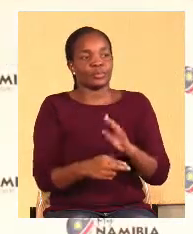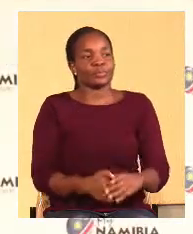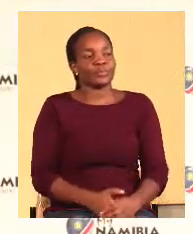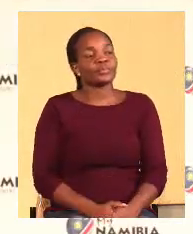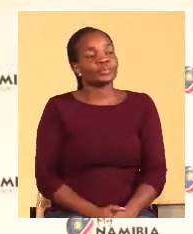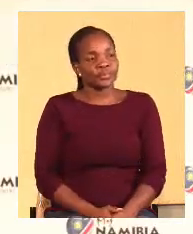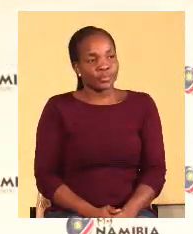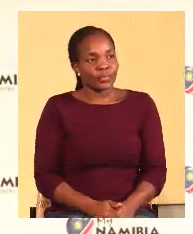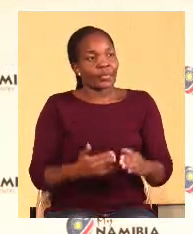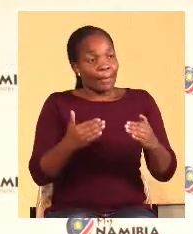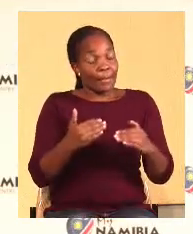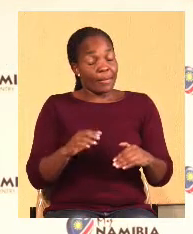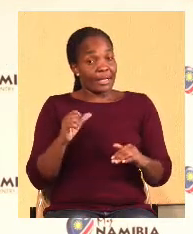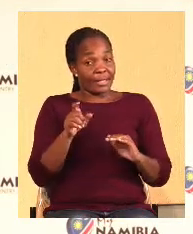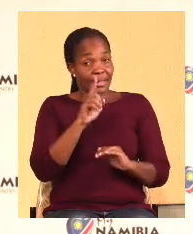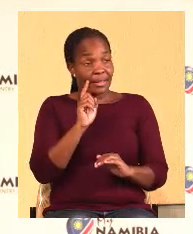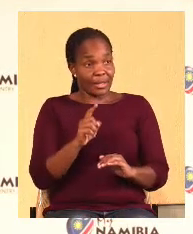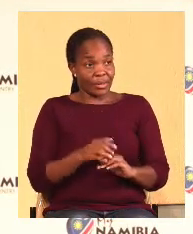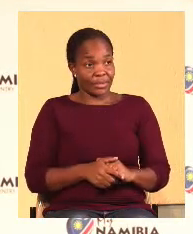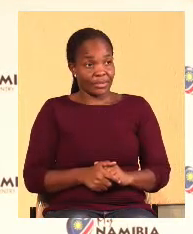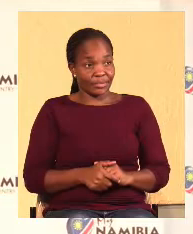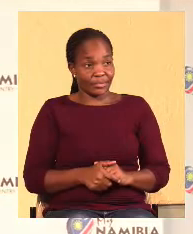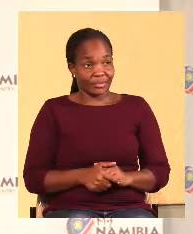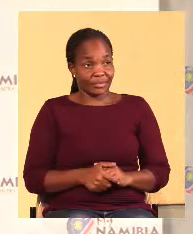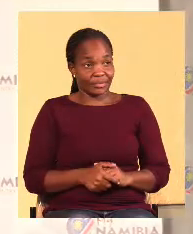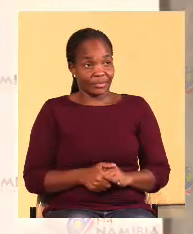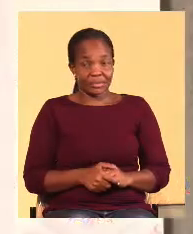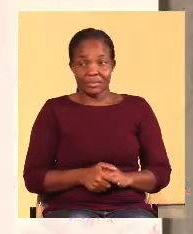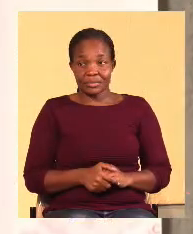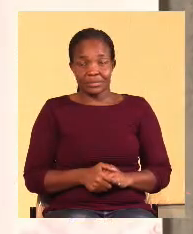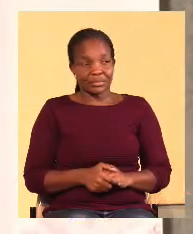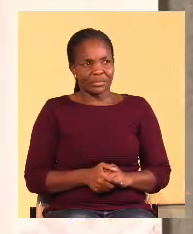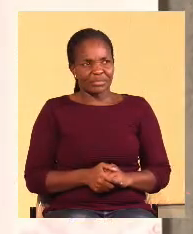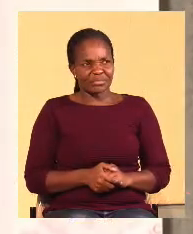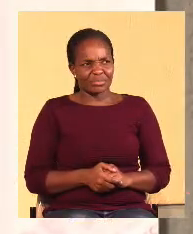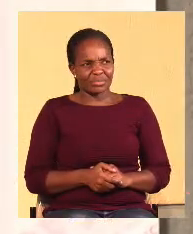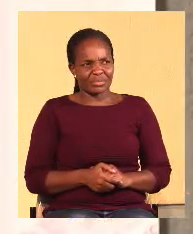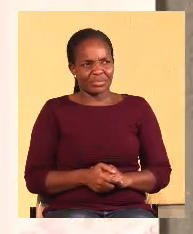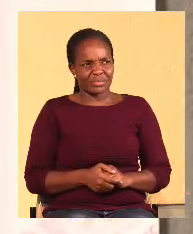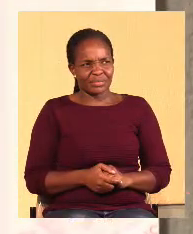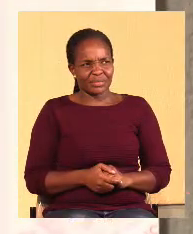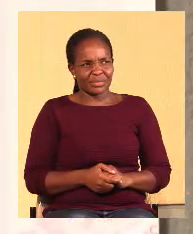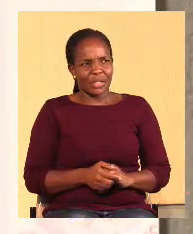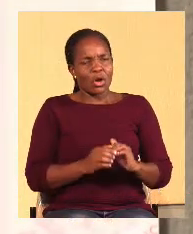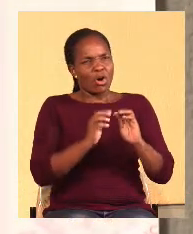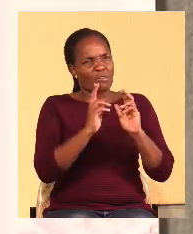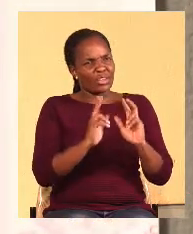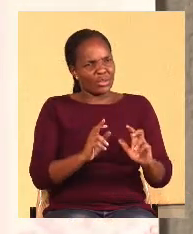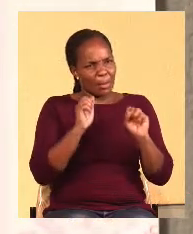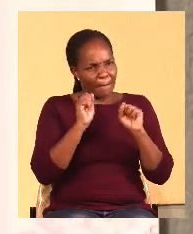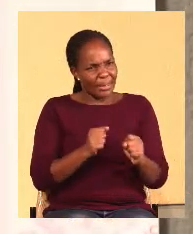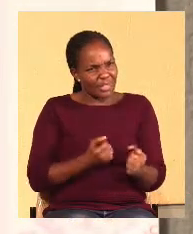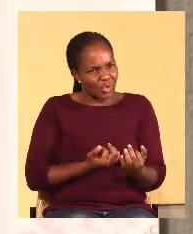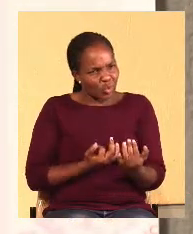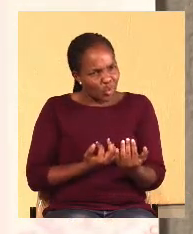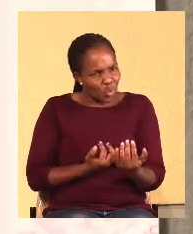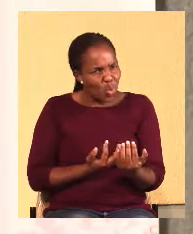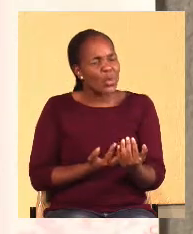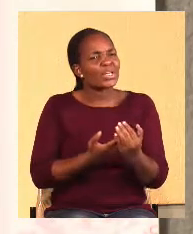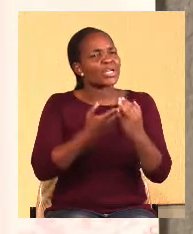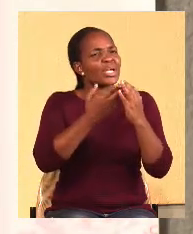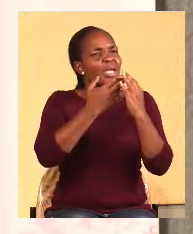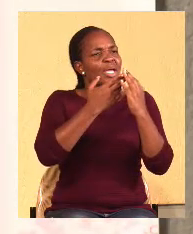with regard to whether people should, and I must admit I didn't get that properly, whether people should wait for the regulations to be